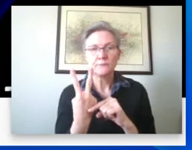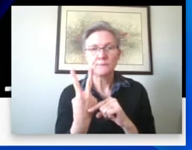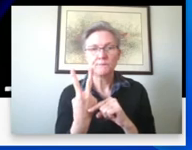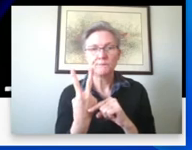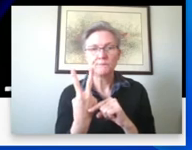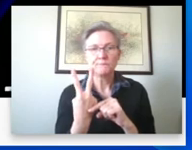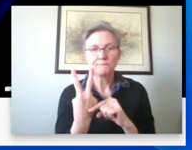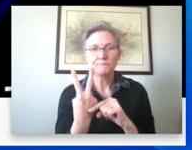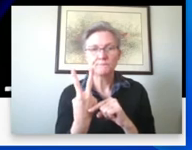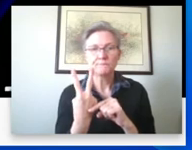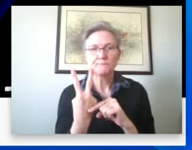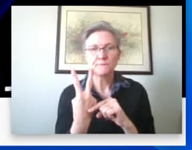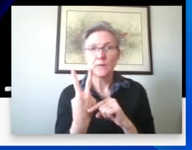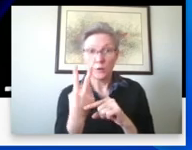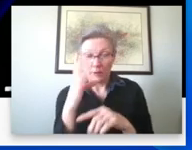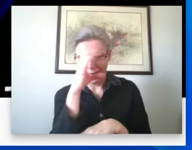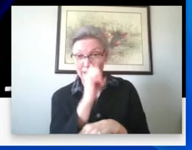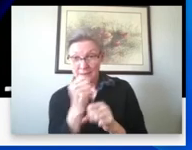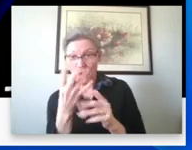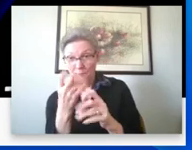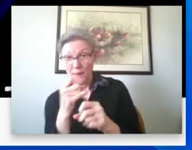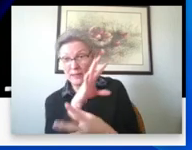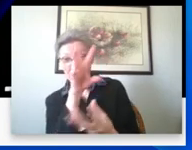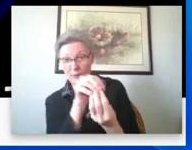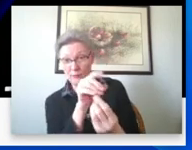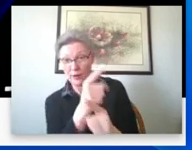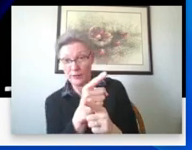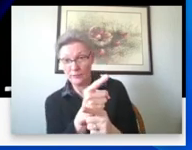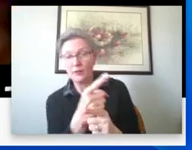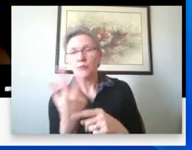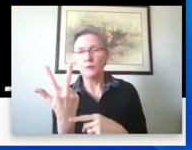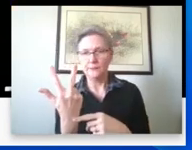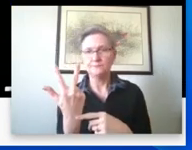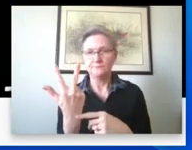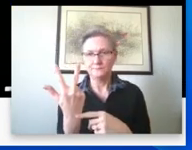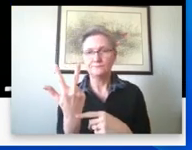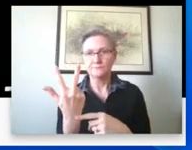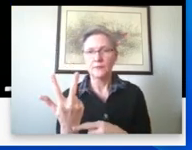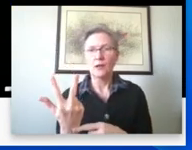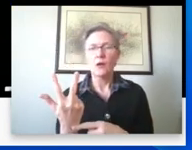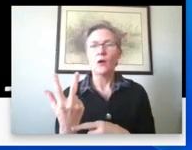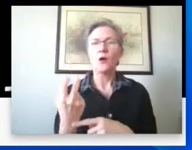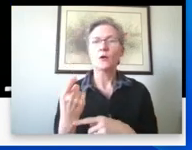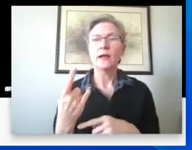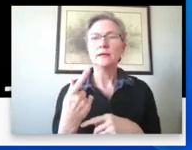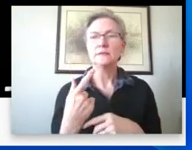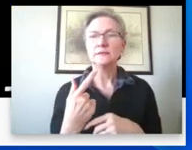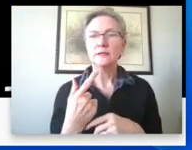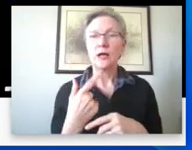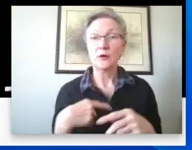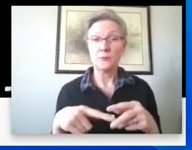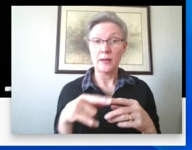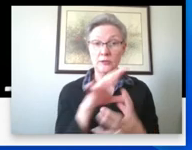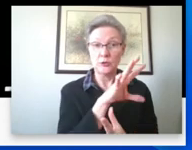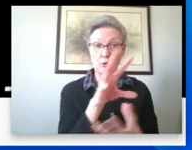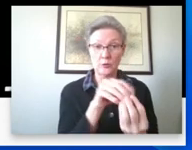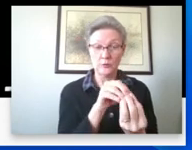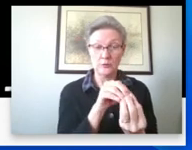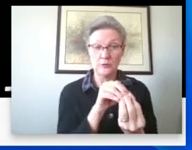2, and you can pretty much guess how many there's going to be, right? 3, okay? So I'm going to, under my total, this is the